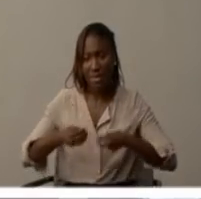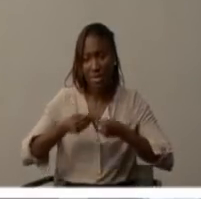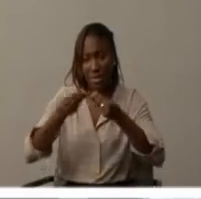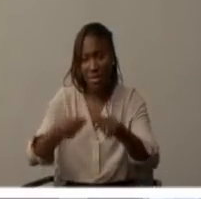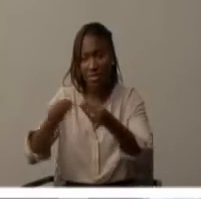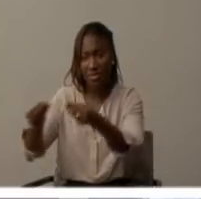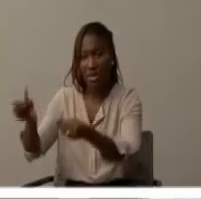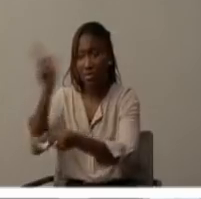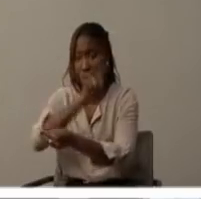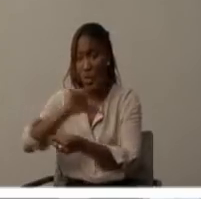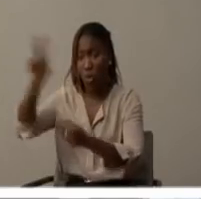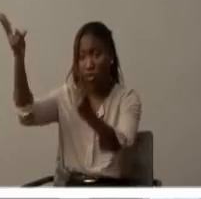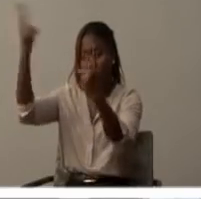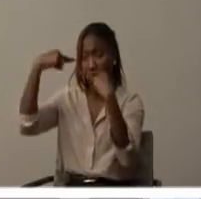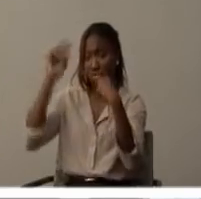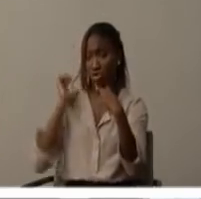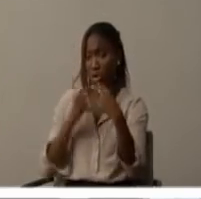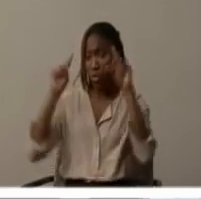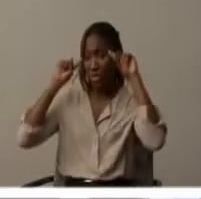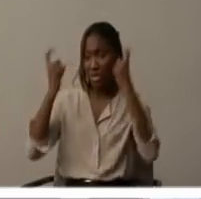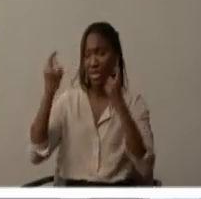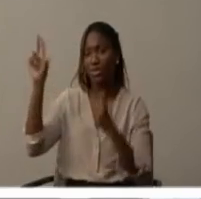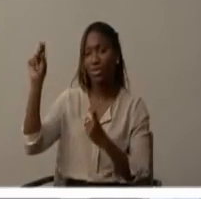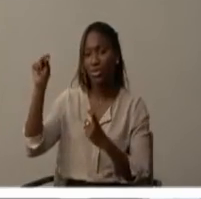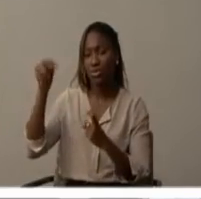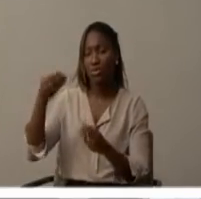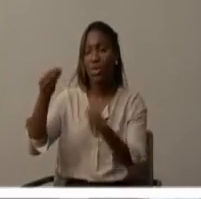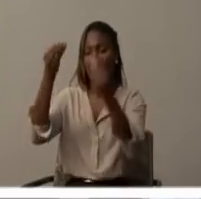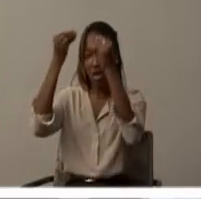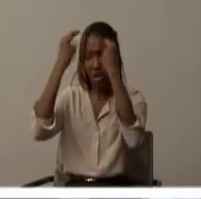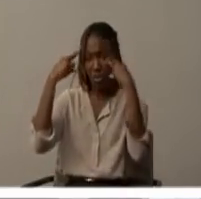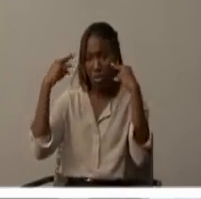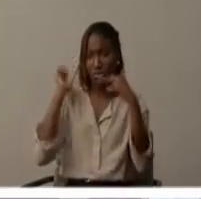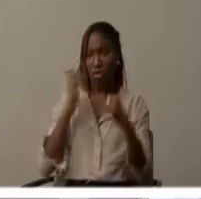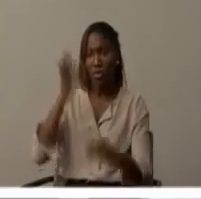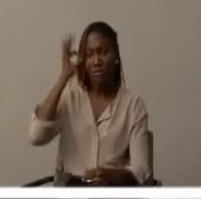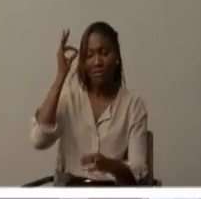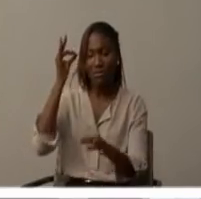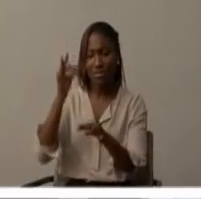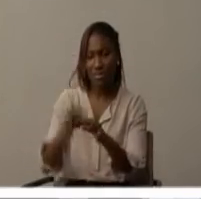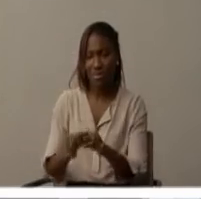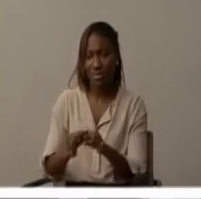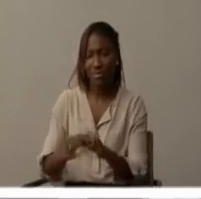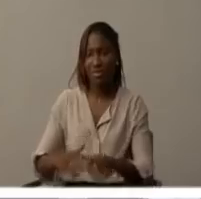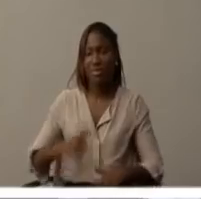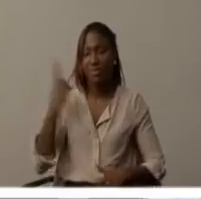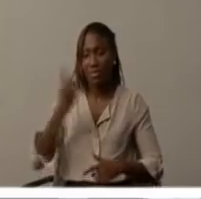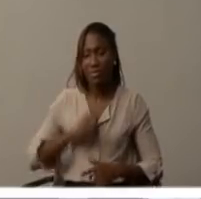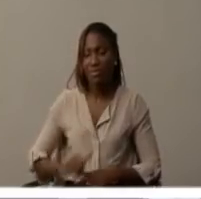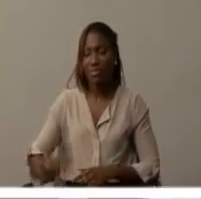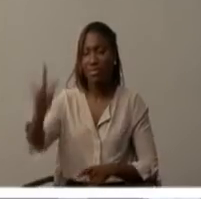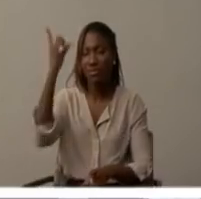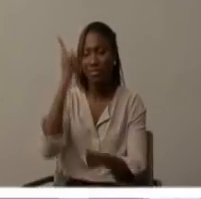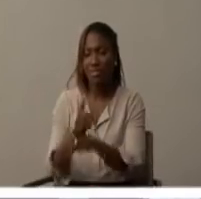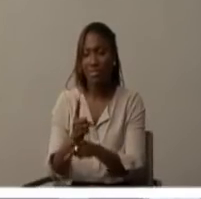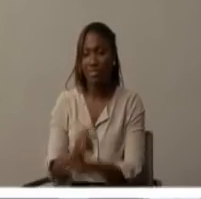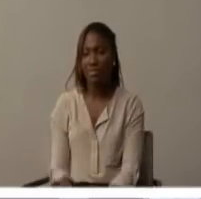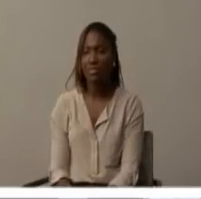look on the faith of your church, and graciously grant her peace and unity in accordance with your will, who live and reign forever and ever.